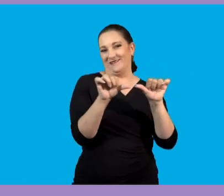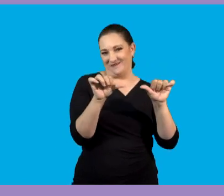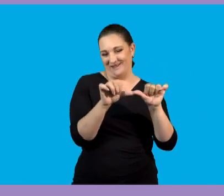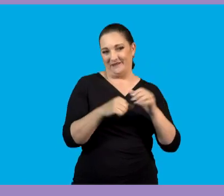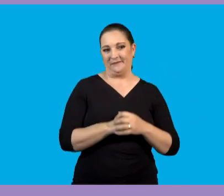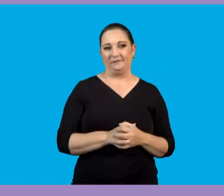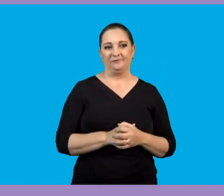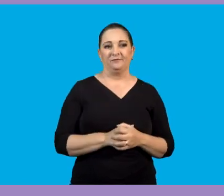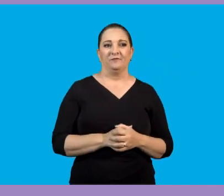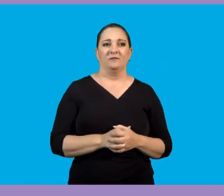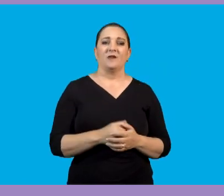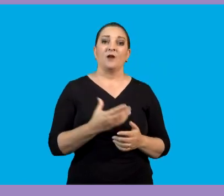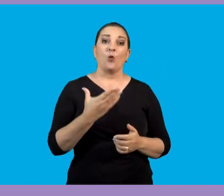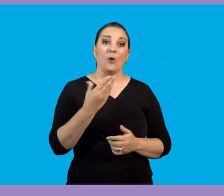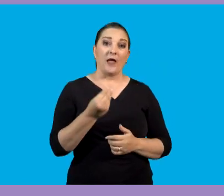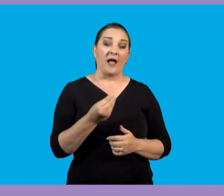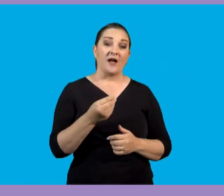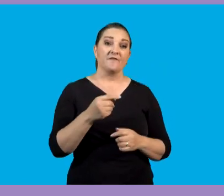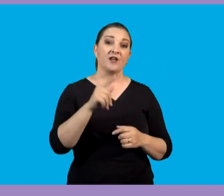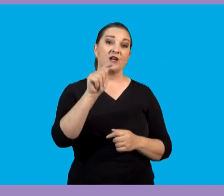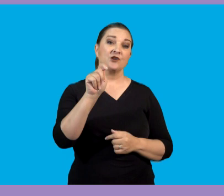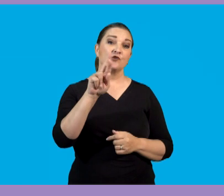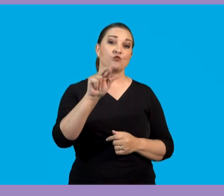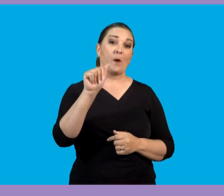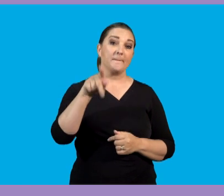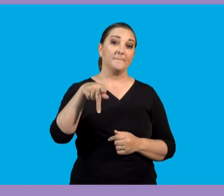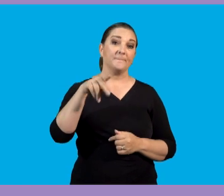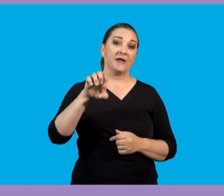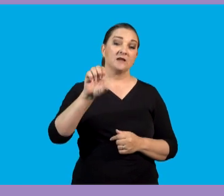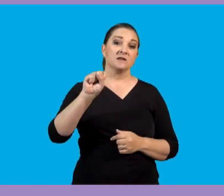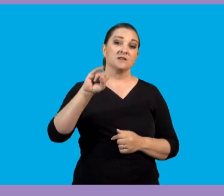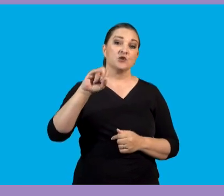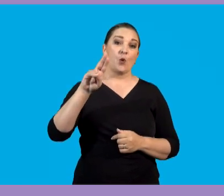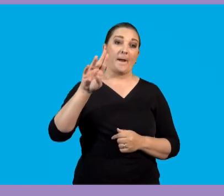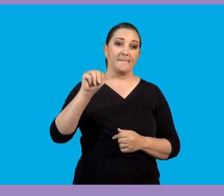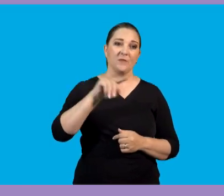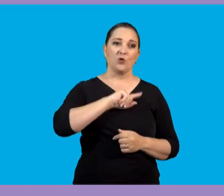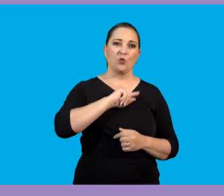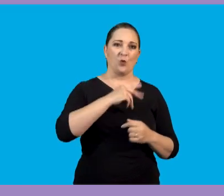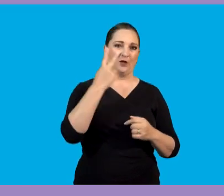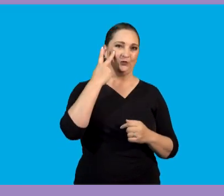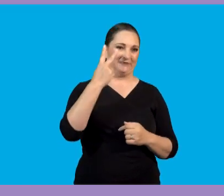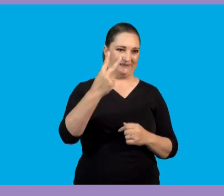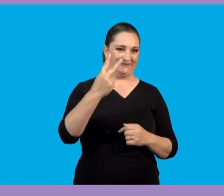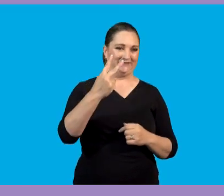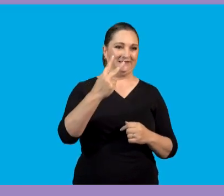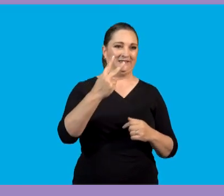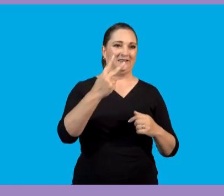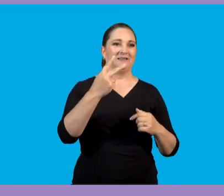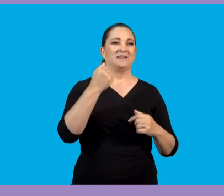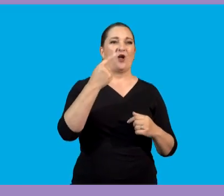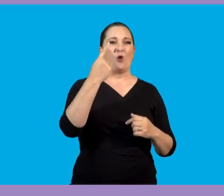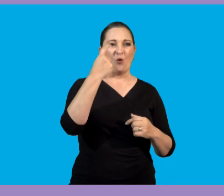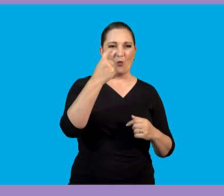have here a trapezium. And how do we know that it's a trapezium? Because we can see that one pair of the sides